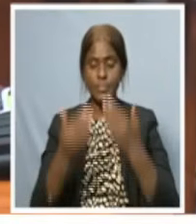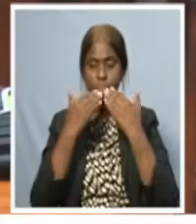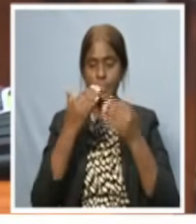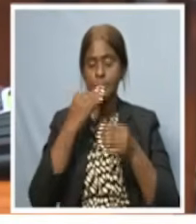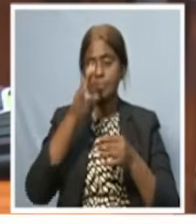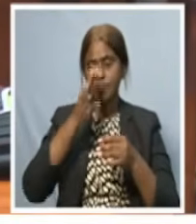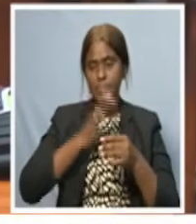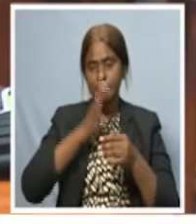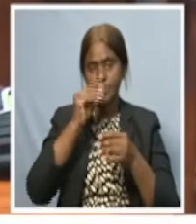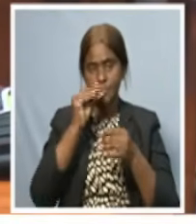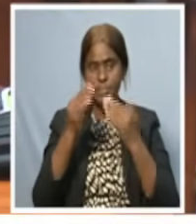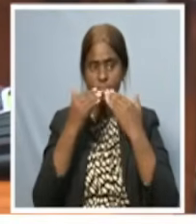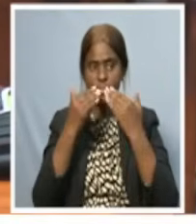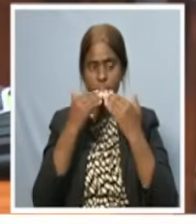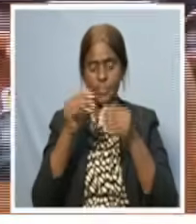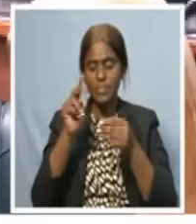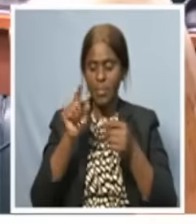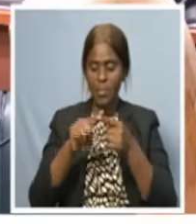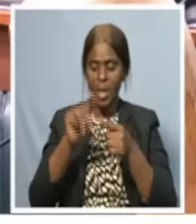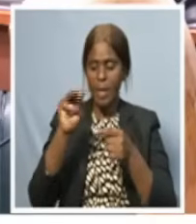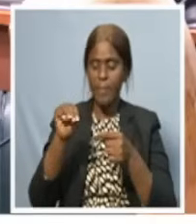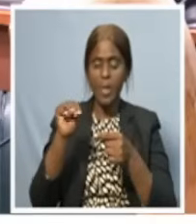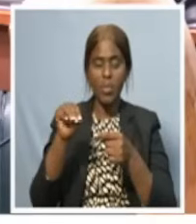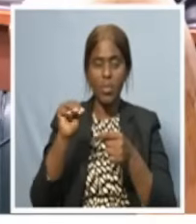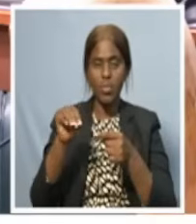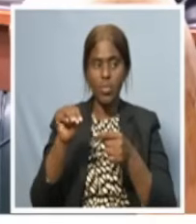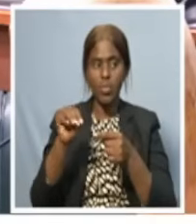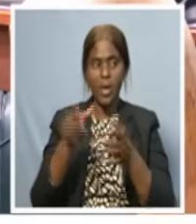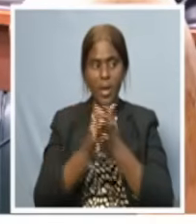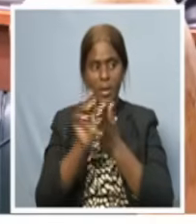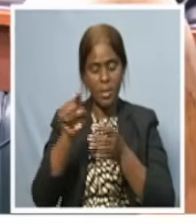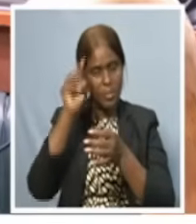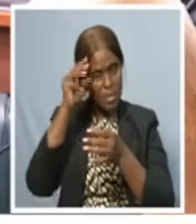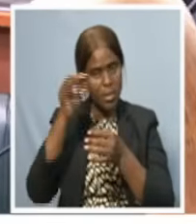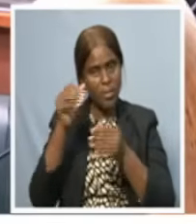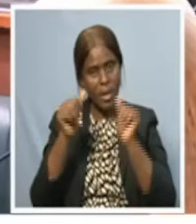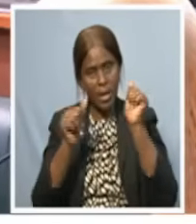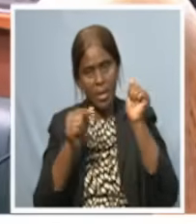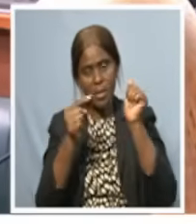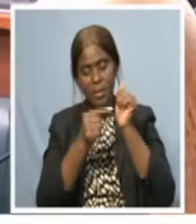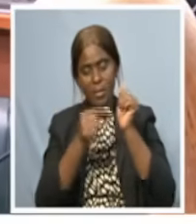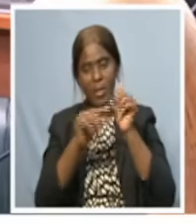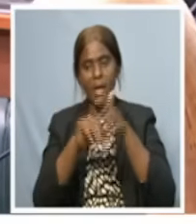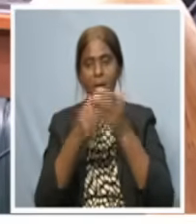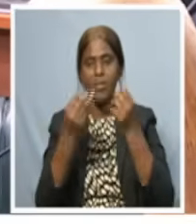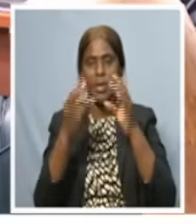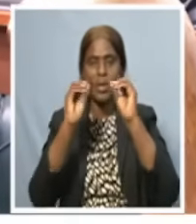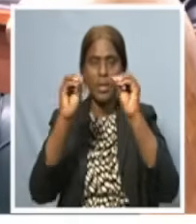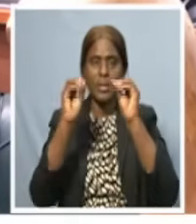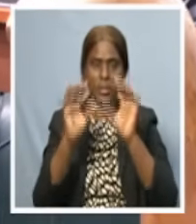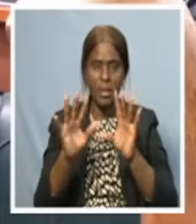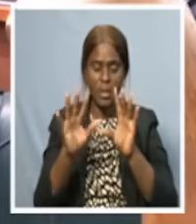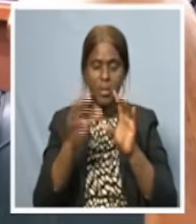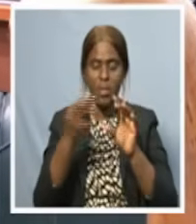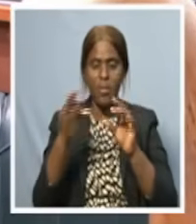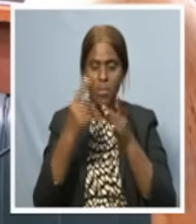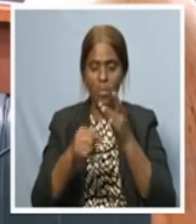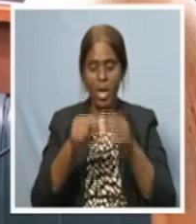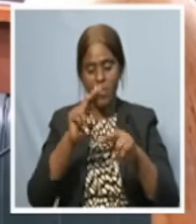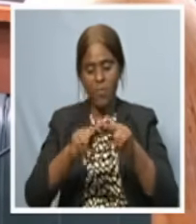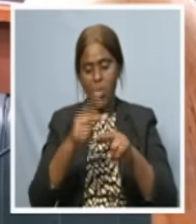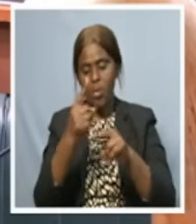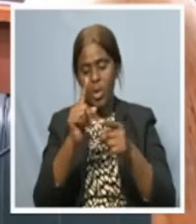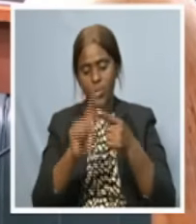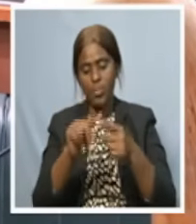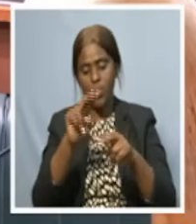Thank you, Madam Speaker. Mr. Miyutu is asking the Minister of Education, A, how many teachers of Forms